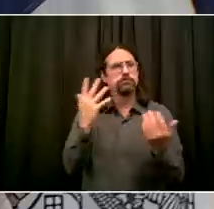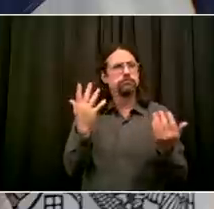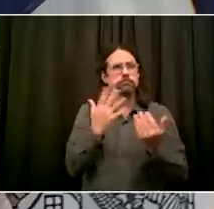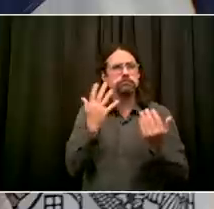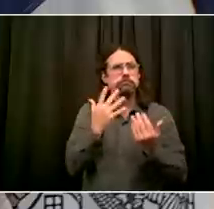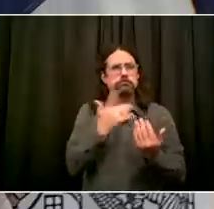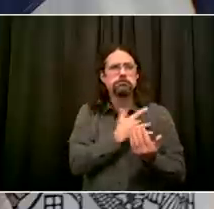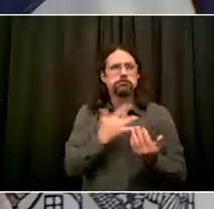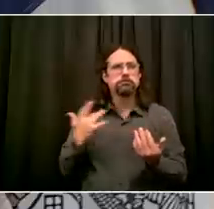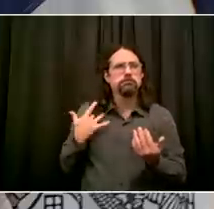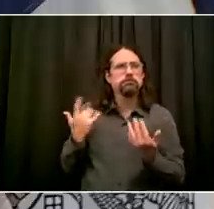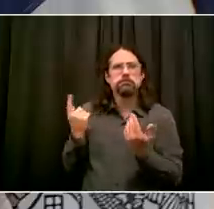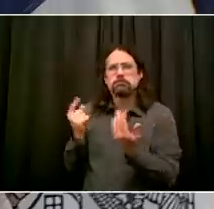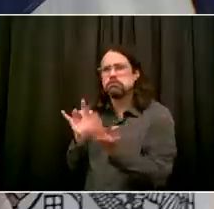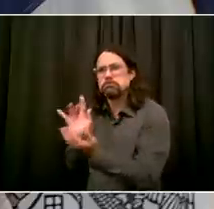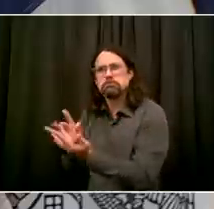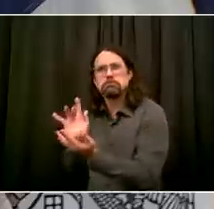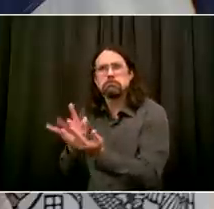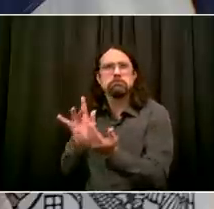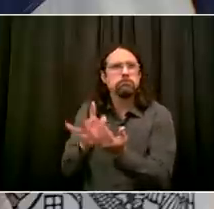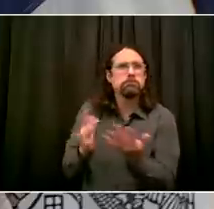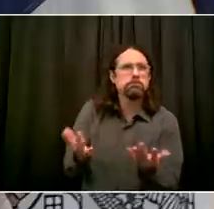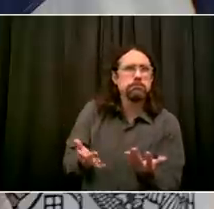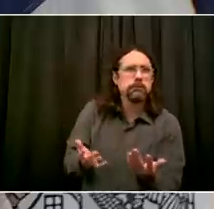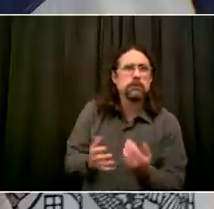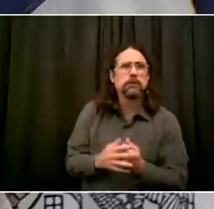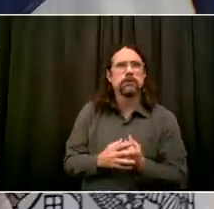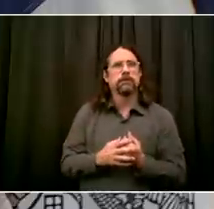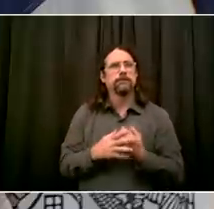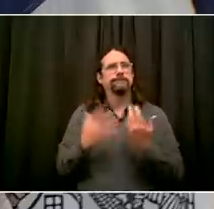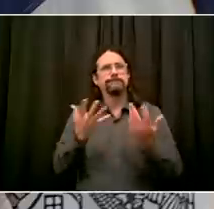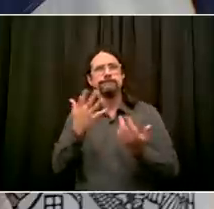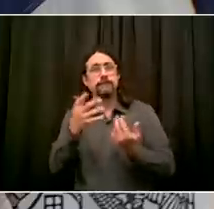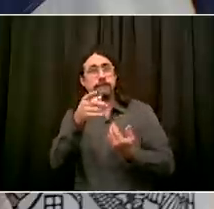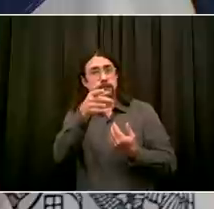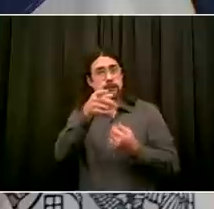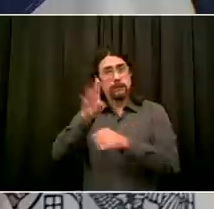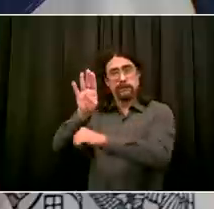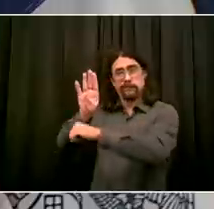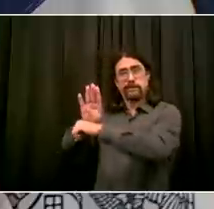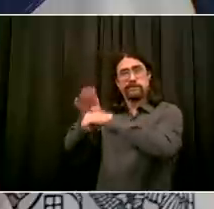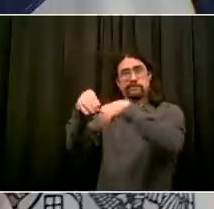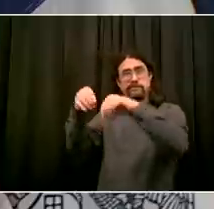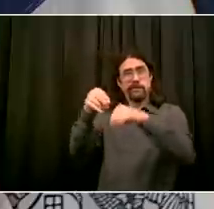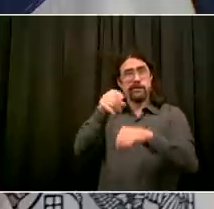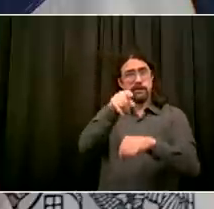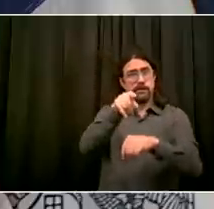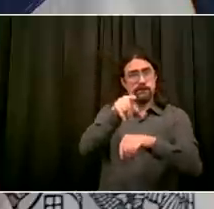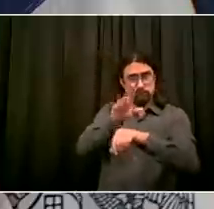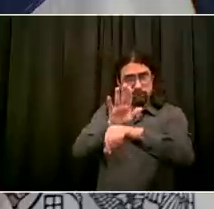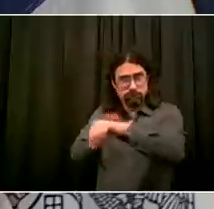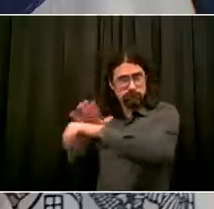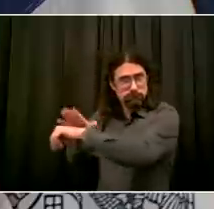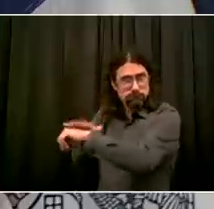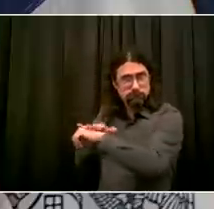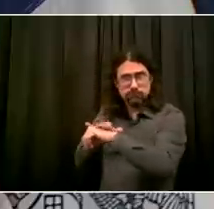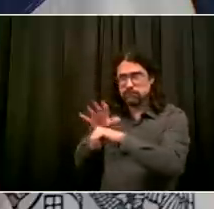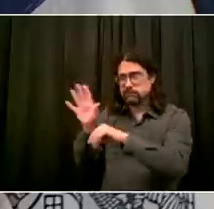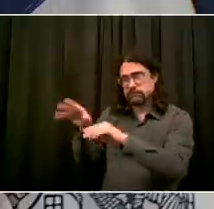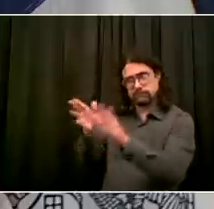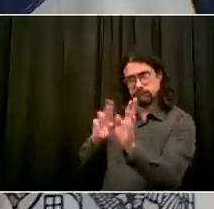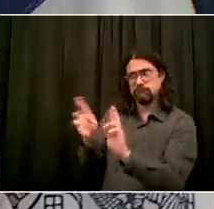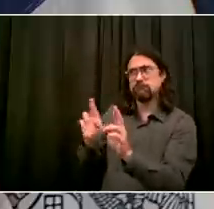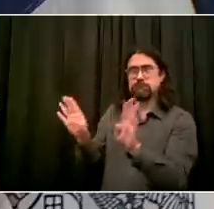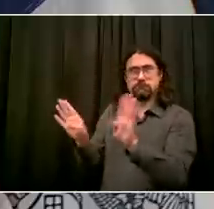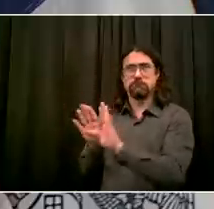people telling businesses, you know, people might now forget what's non-essential, and they might forget if their business is essential or what way it can open. So what kind of outreach is